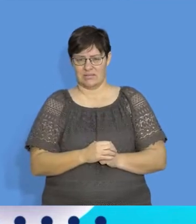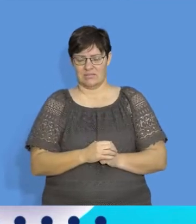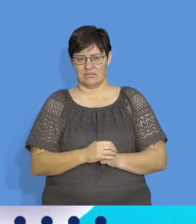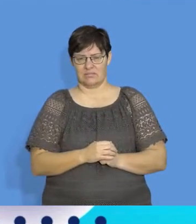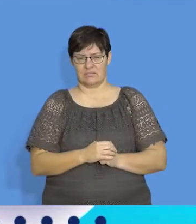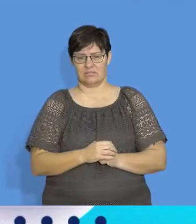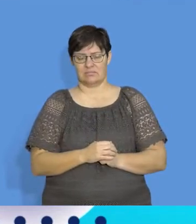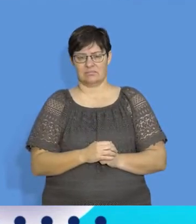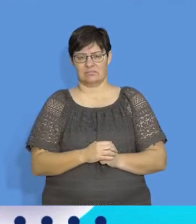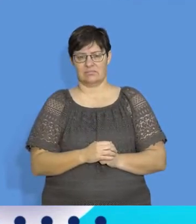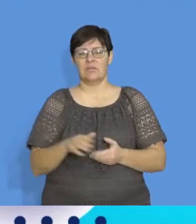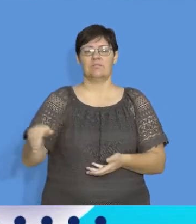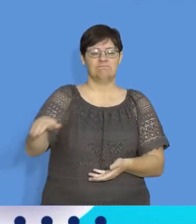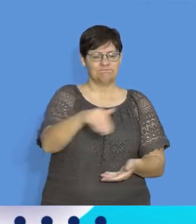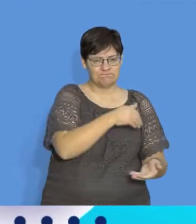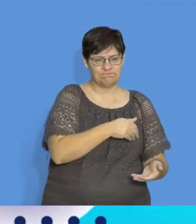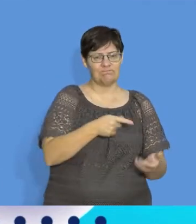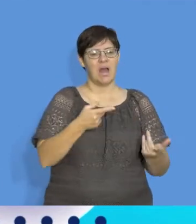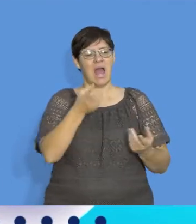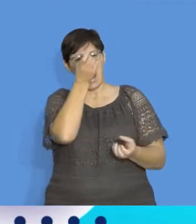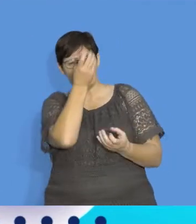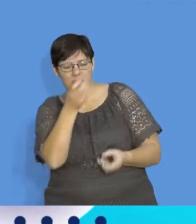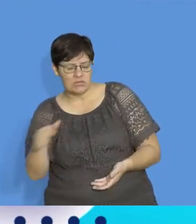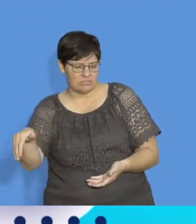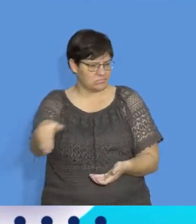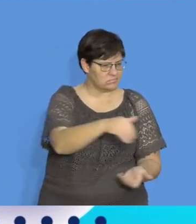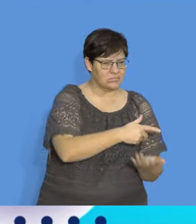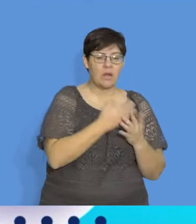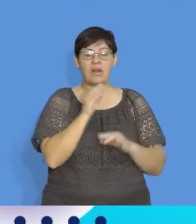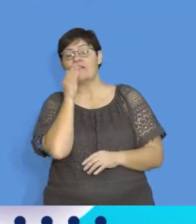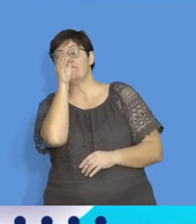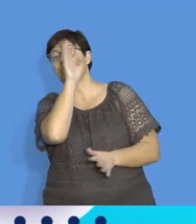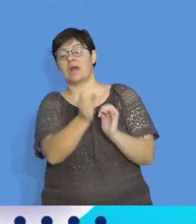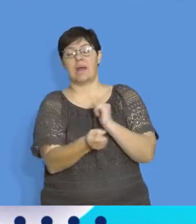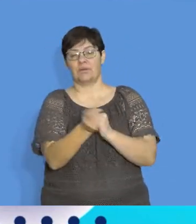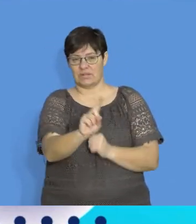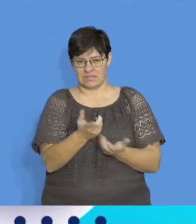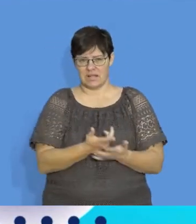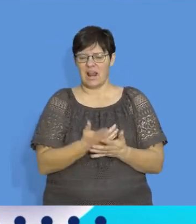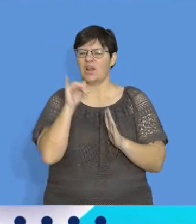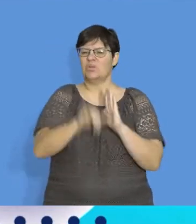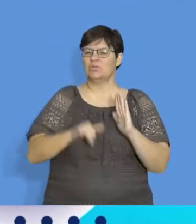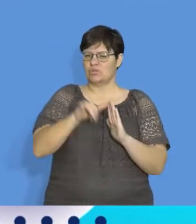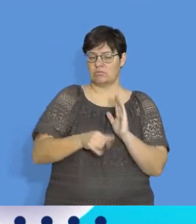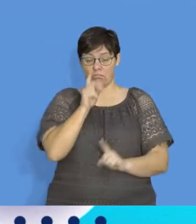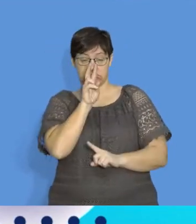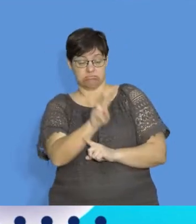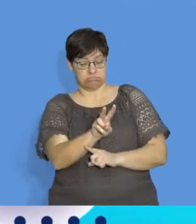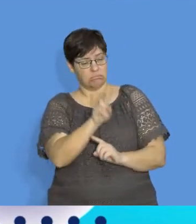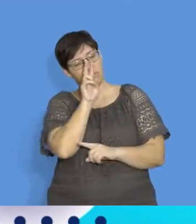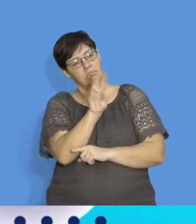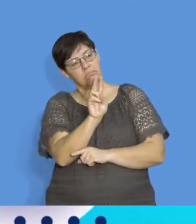learning, it can kind of collect lots of data and predict what will happen. An example was more like a YouTube. You watch a